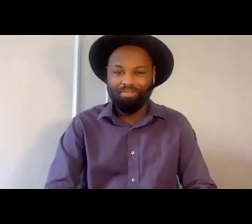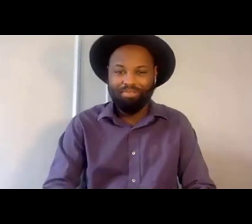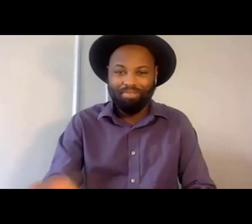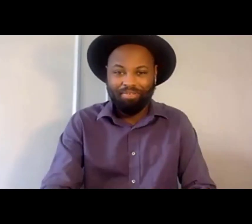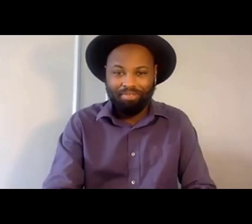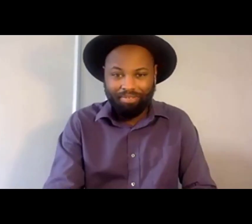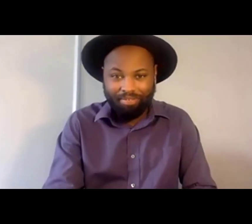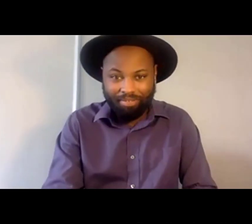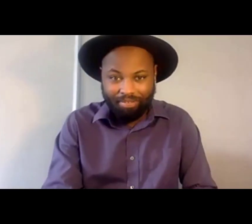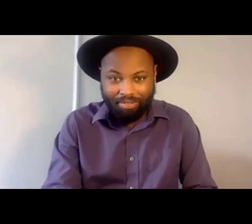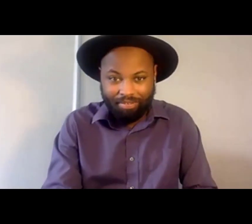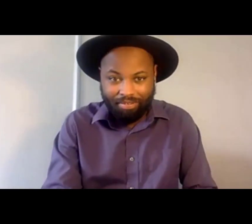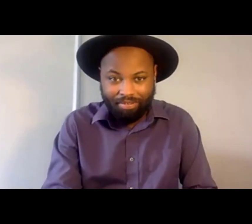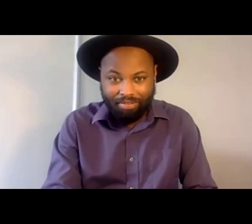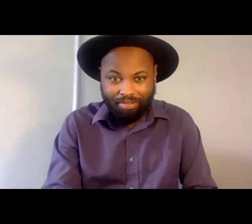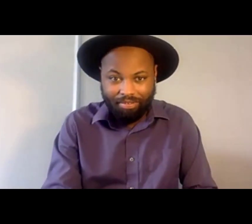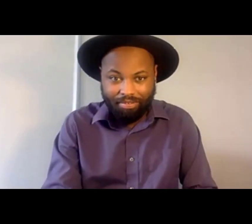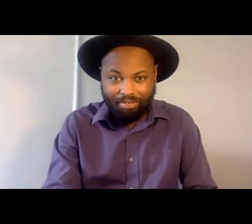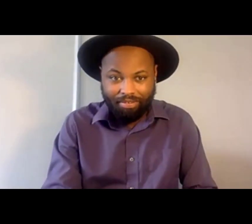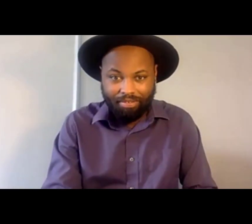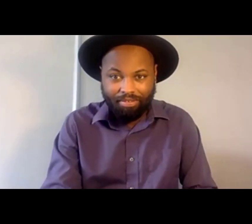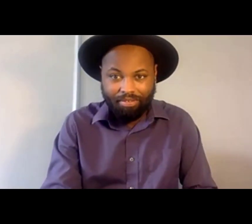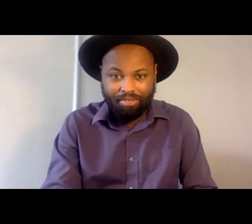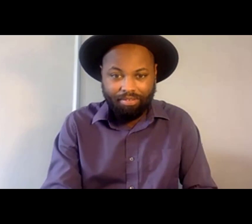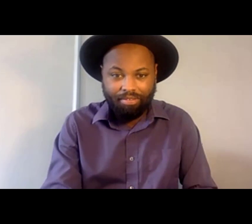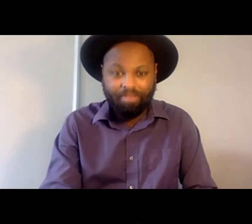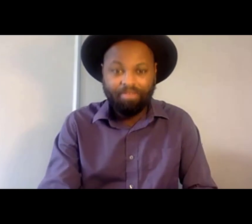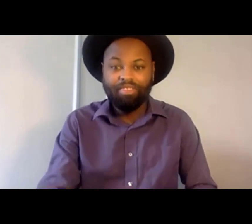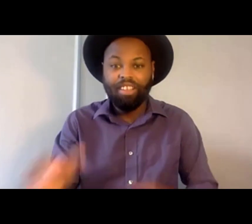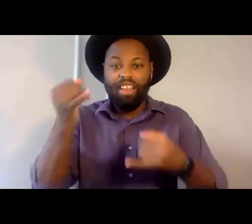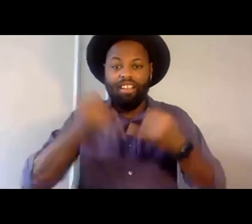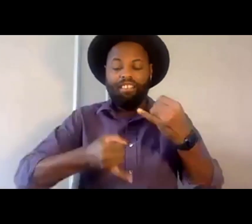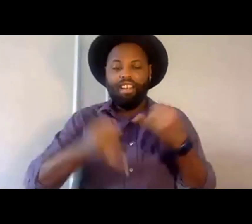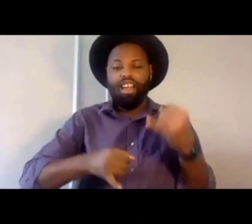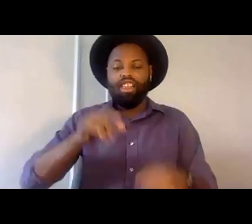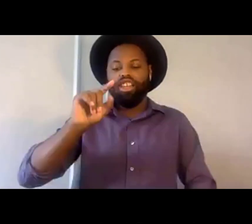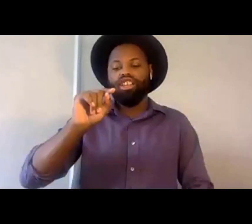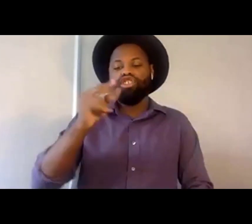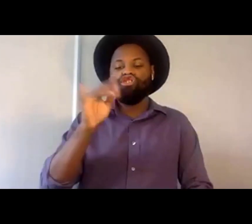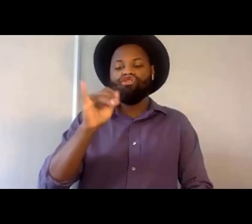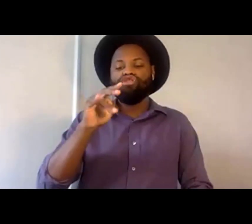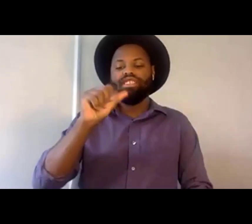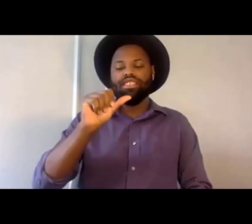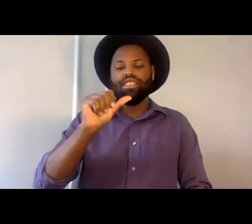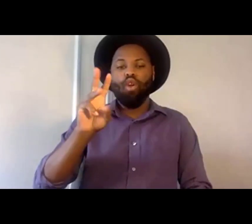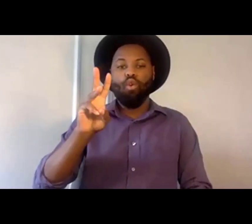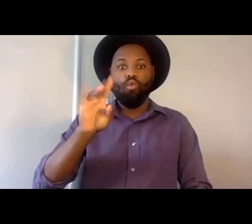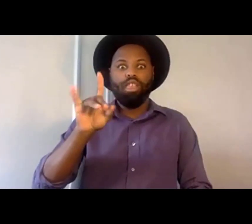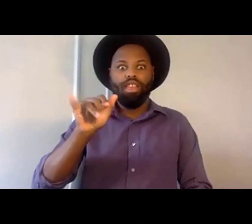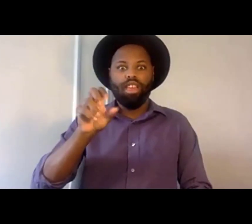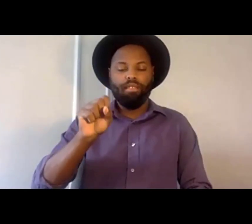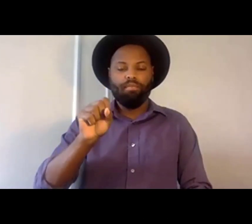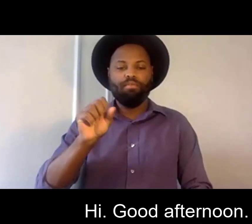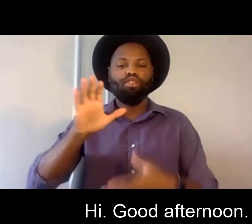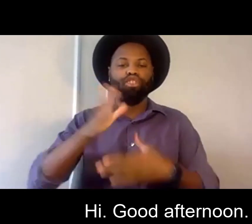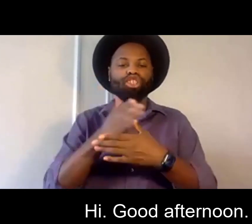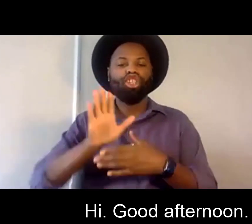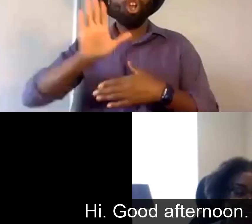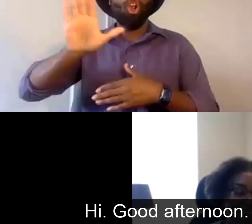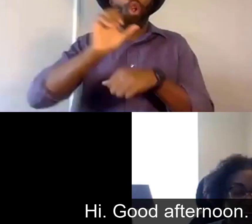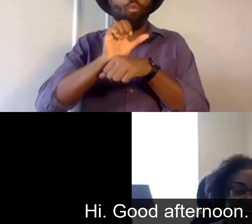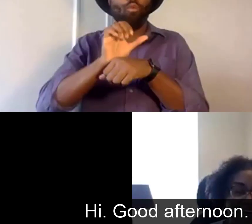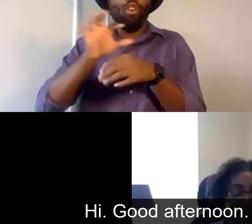And finally, I will invite Seretha Williams to share her work in this area.